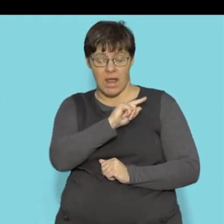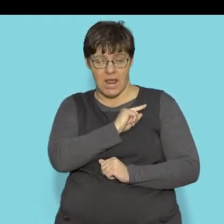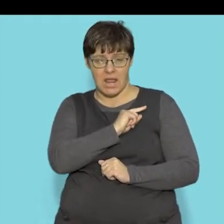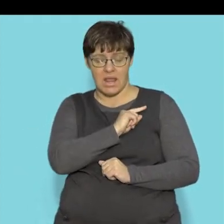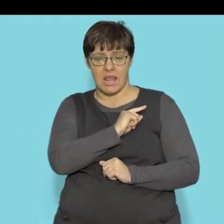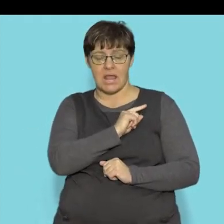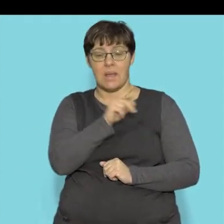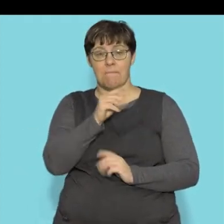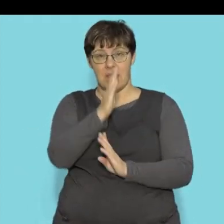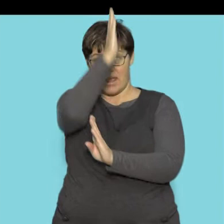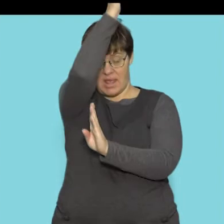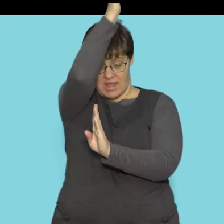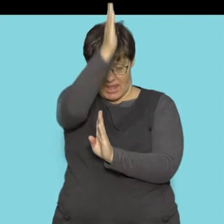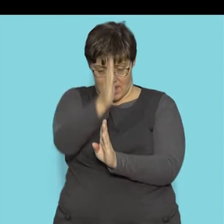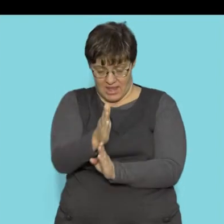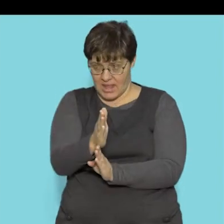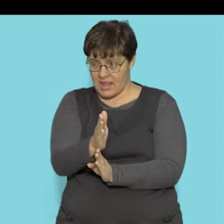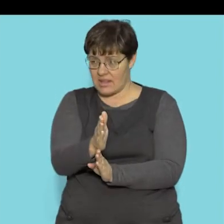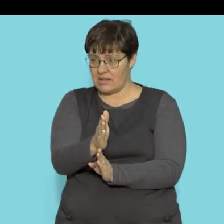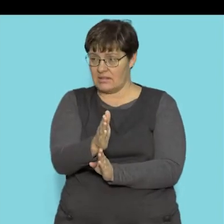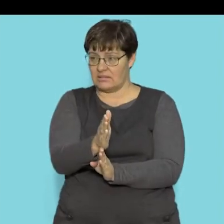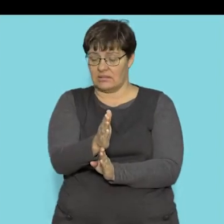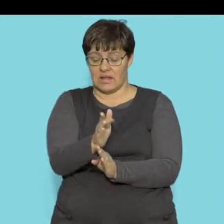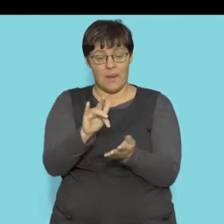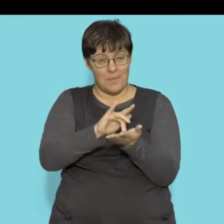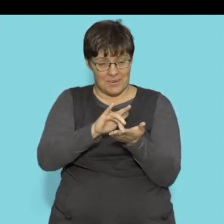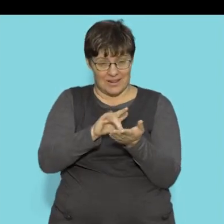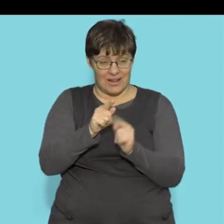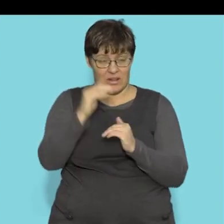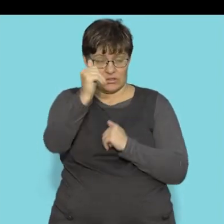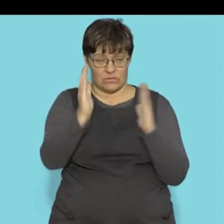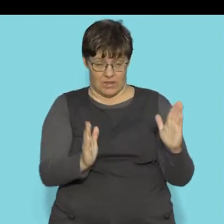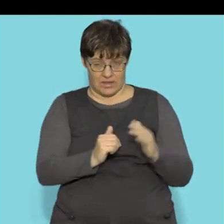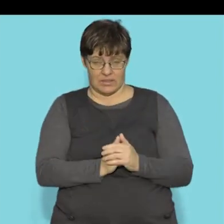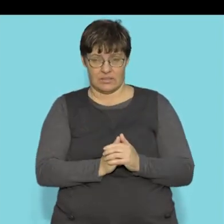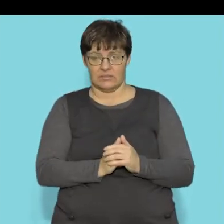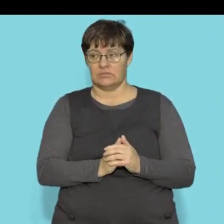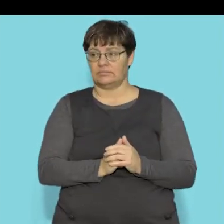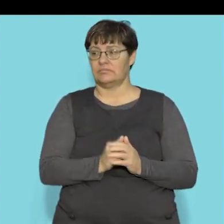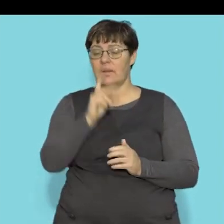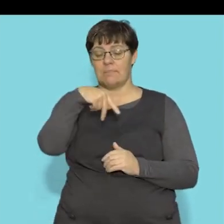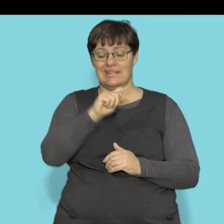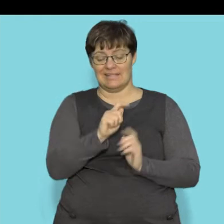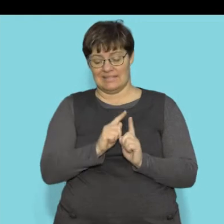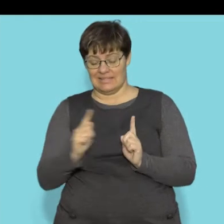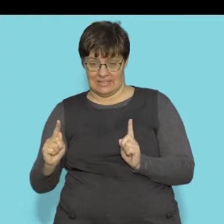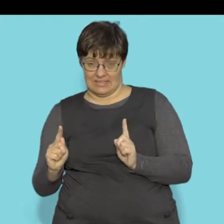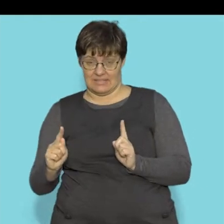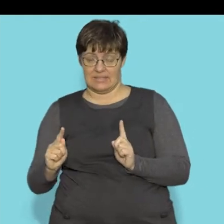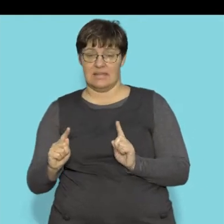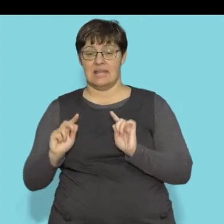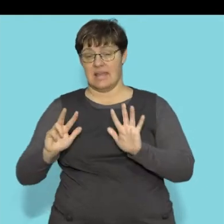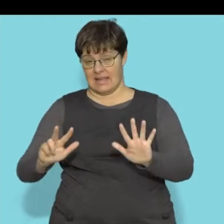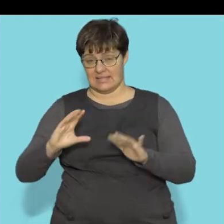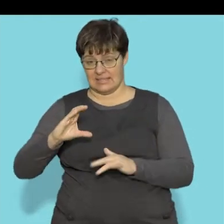So because we know that P goes directly from A down to the middle of this square, PT will